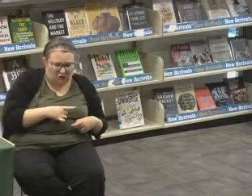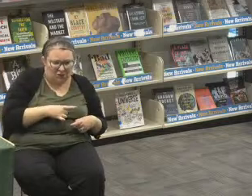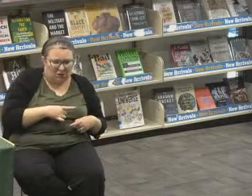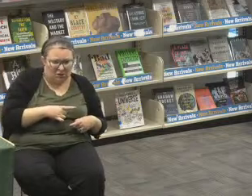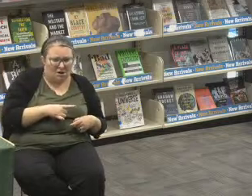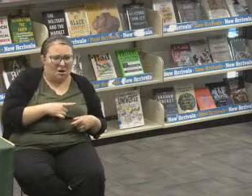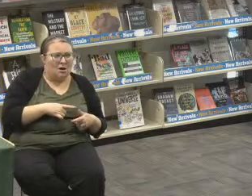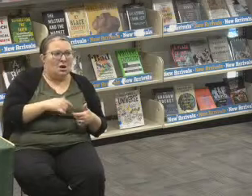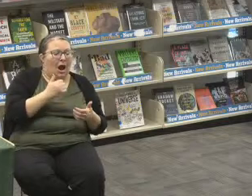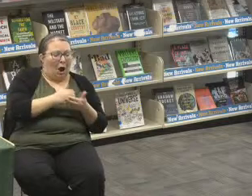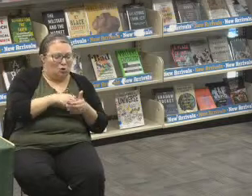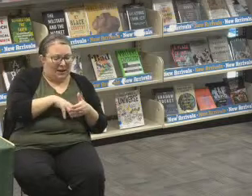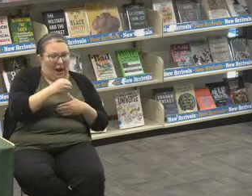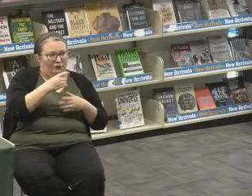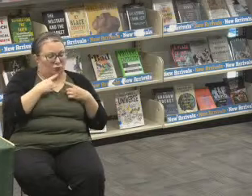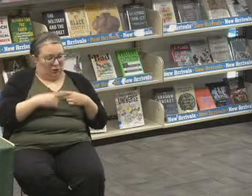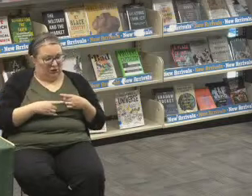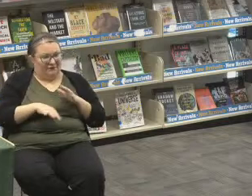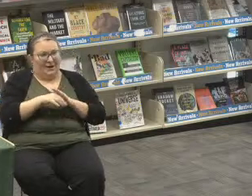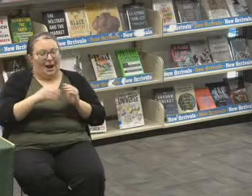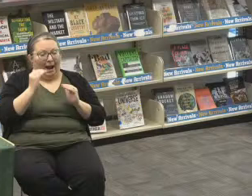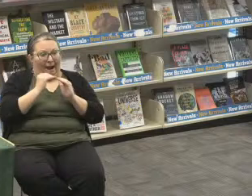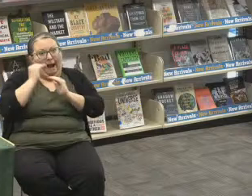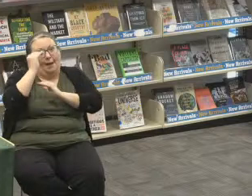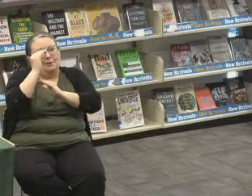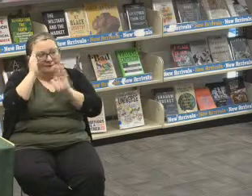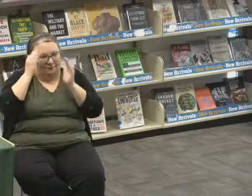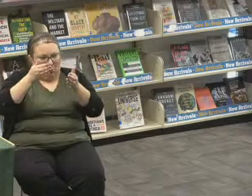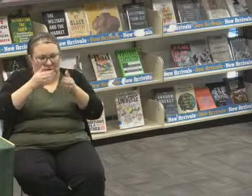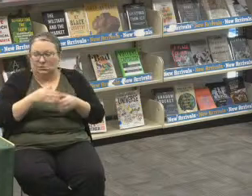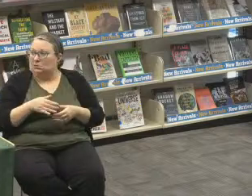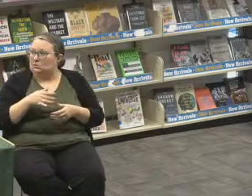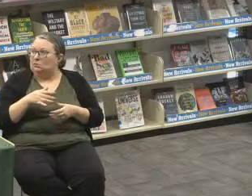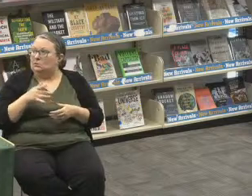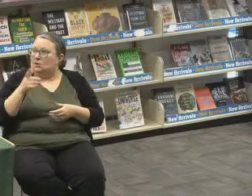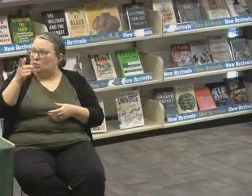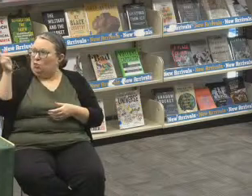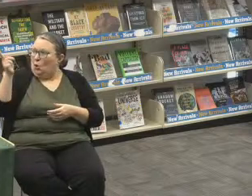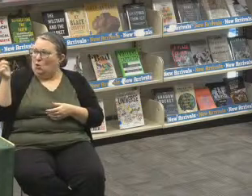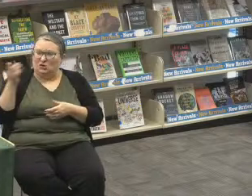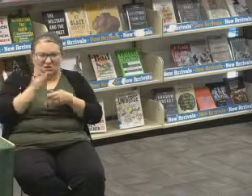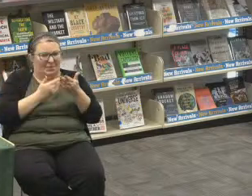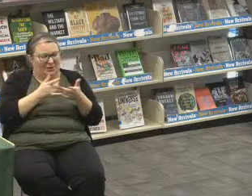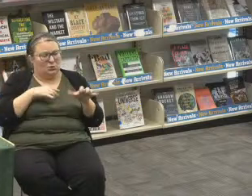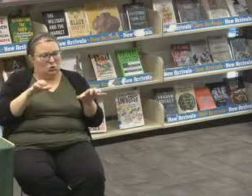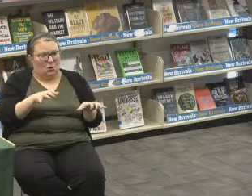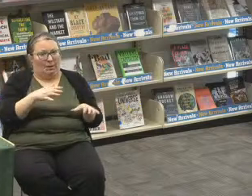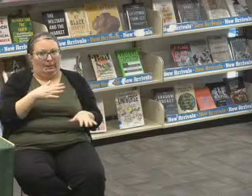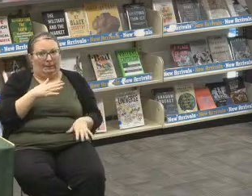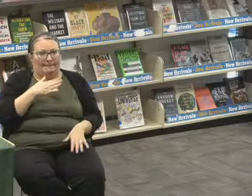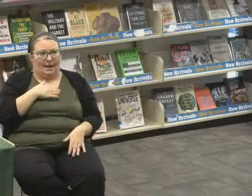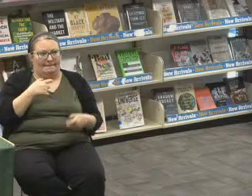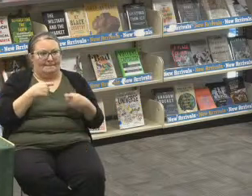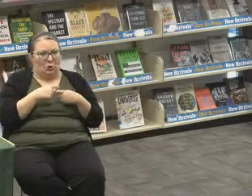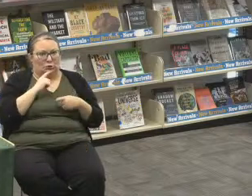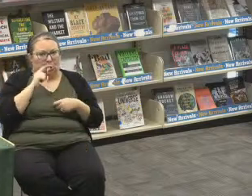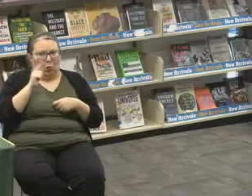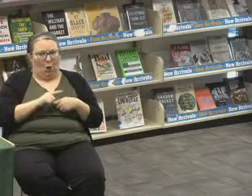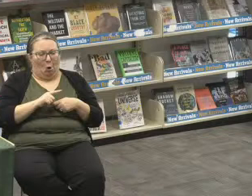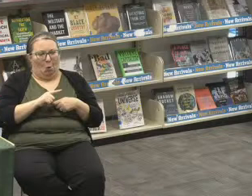their hyperfocuses. These are some of the things that we do. One of the, says my battery is very low.